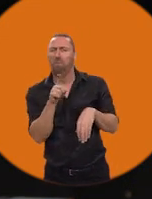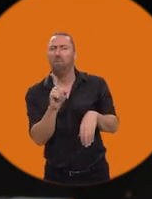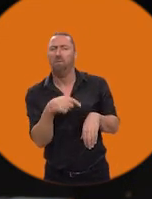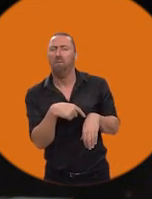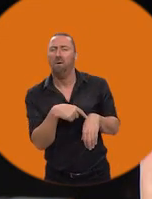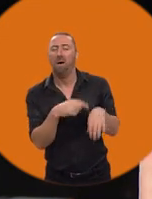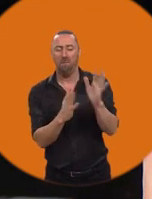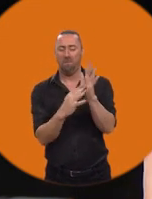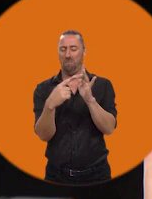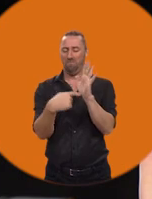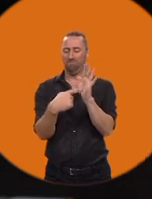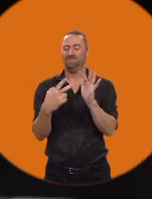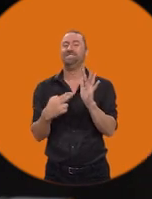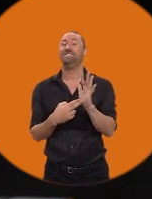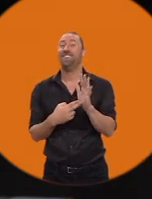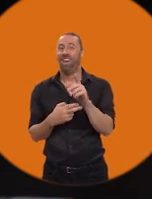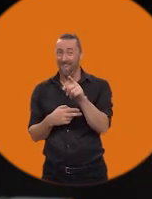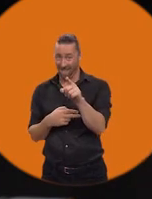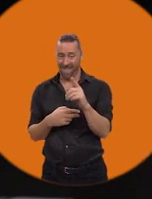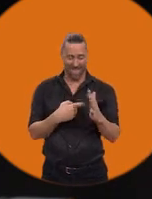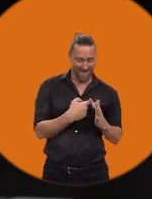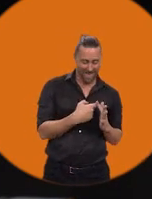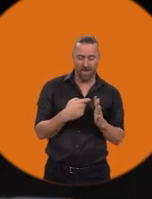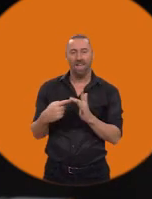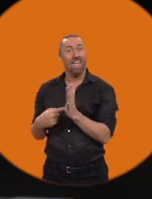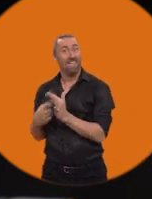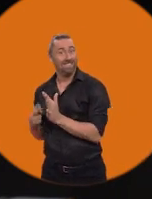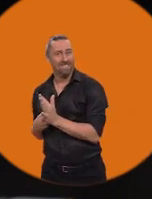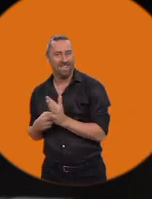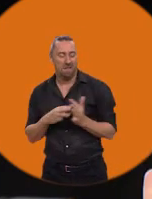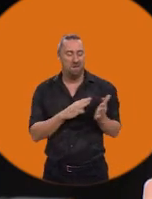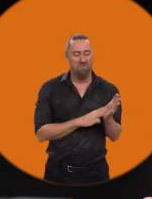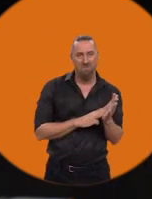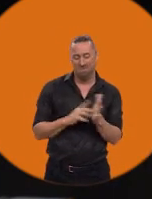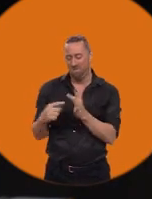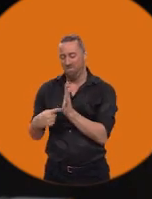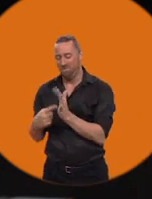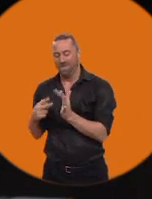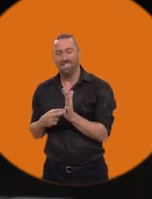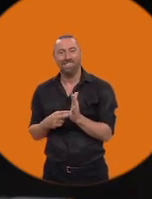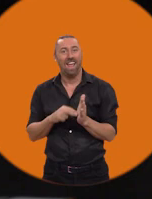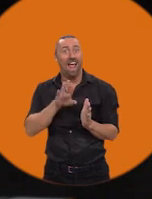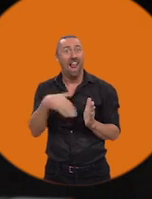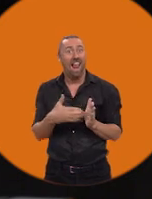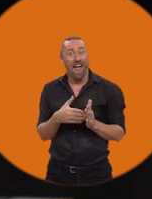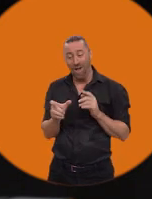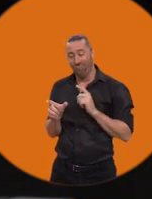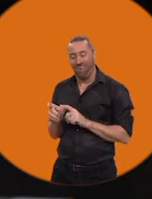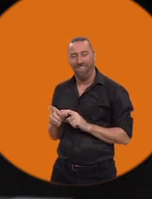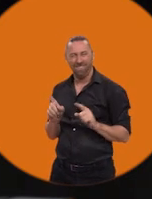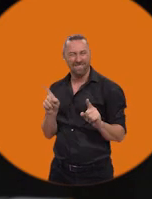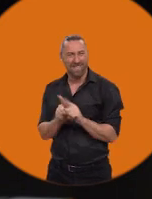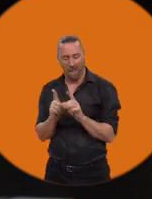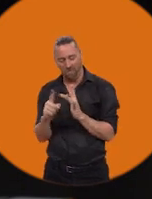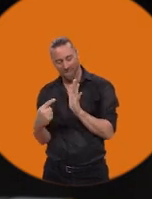a mitten. That's right, the kitten and mitten are rhyming words that sound the